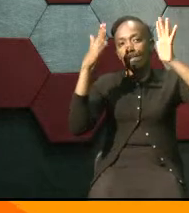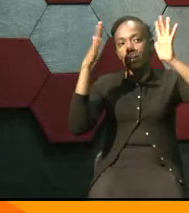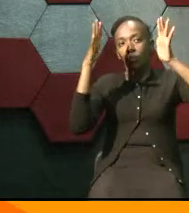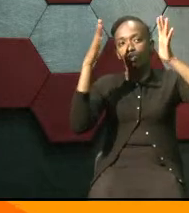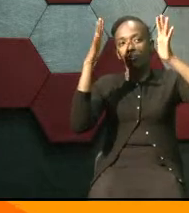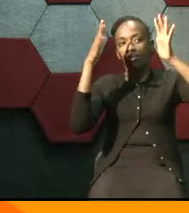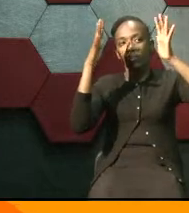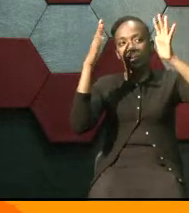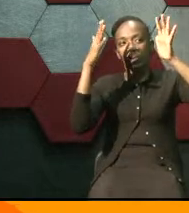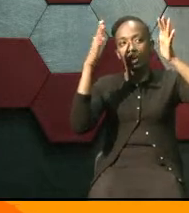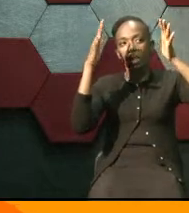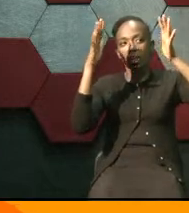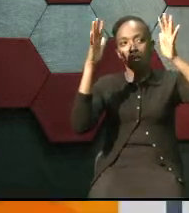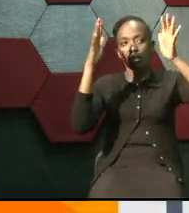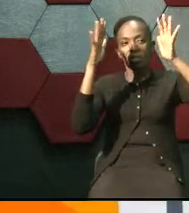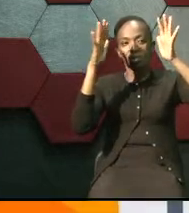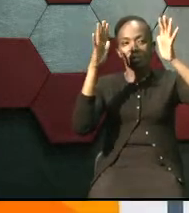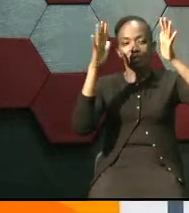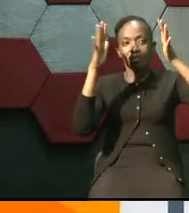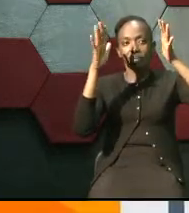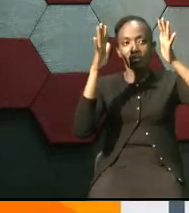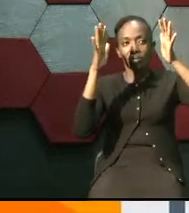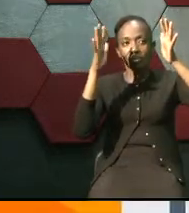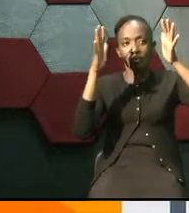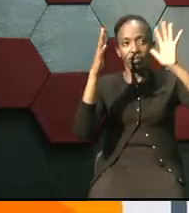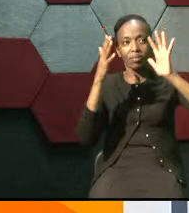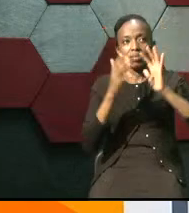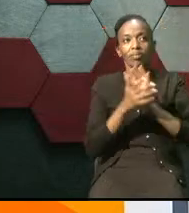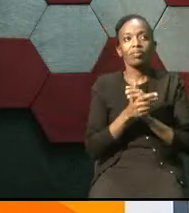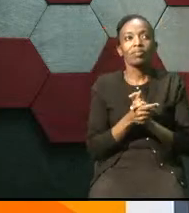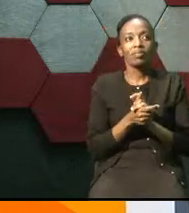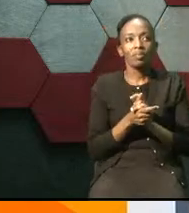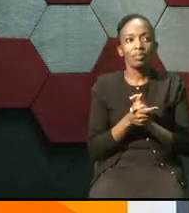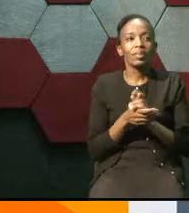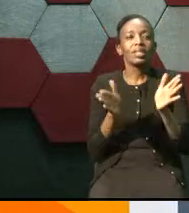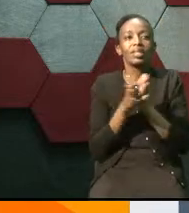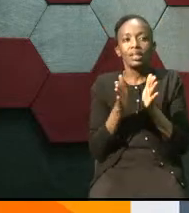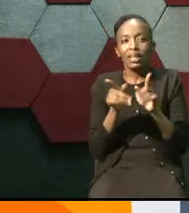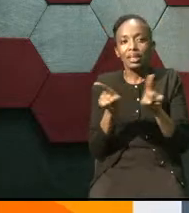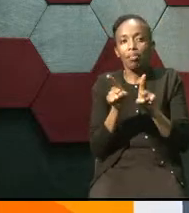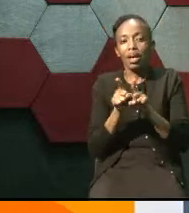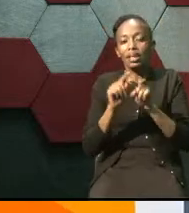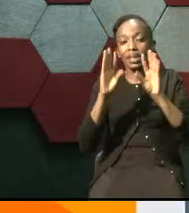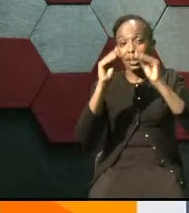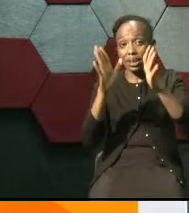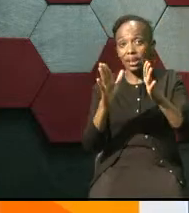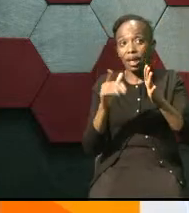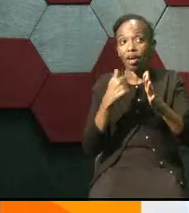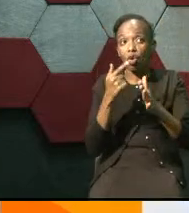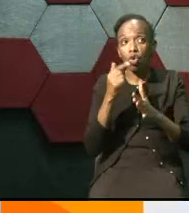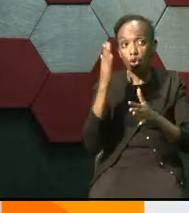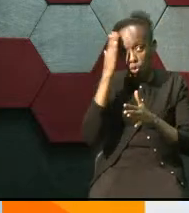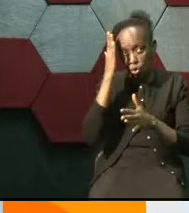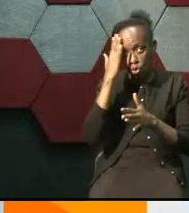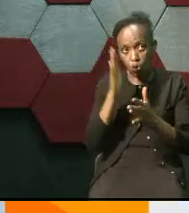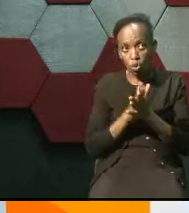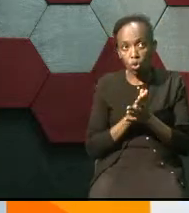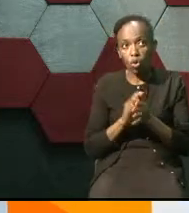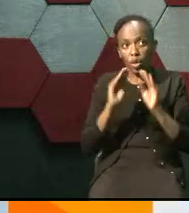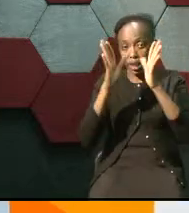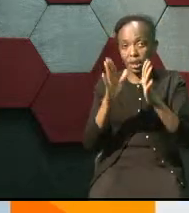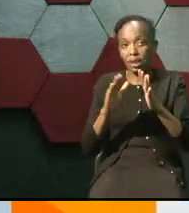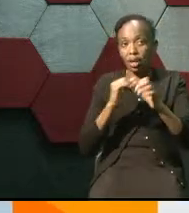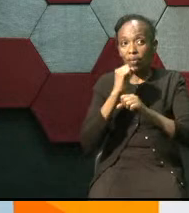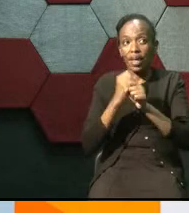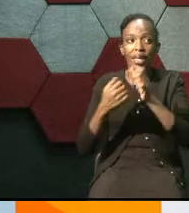Halima, Marietta Halima, Sabrina Chapkemoy, and of course the teacher, Mr. Boniface Keya, who you might know was the teacher of the